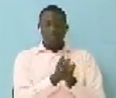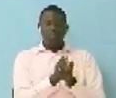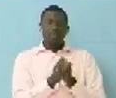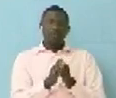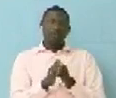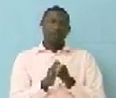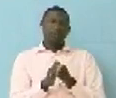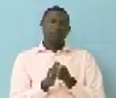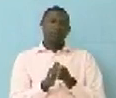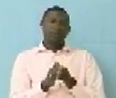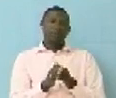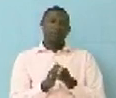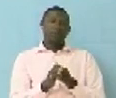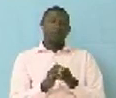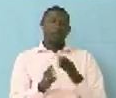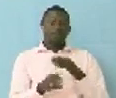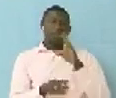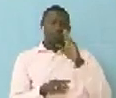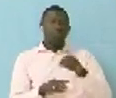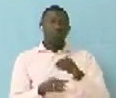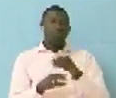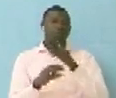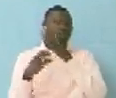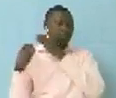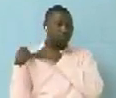performed roles